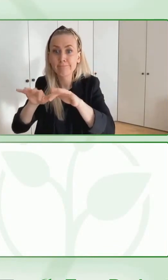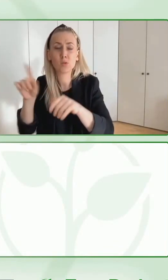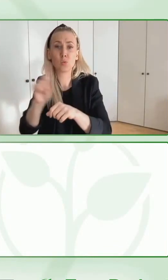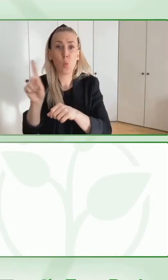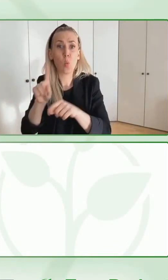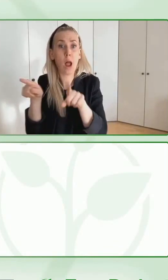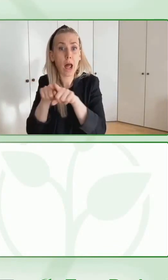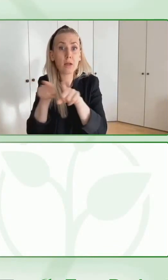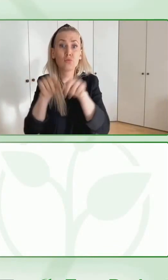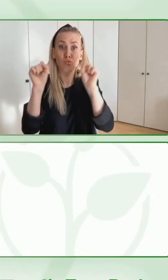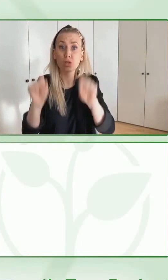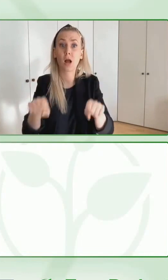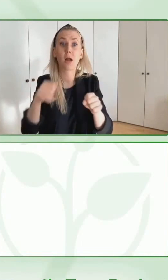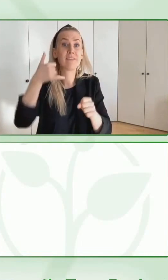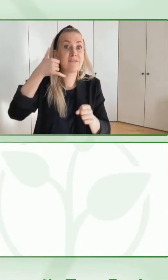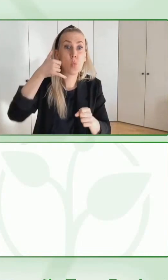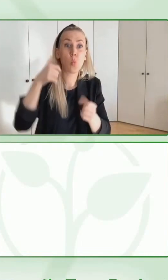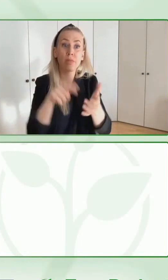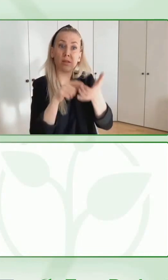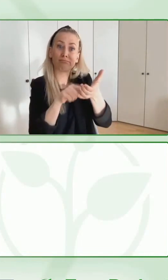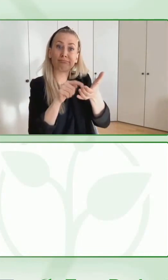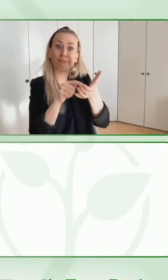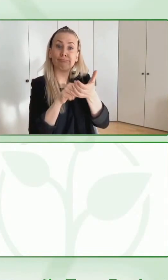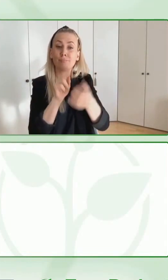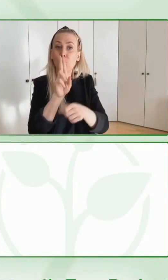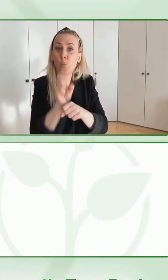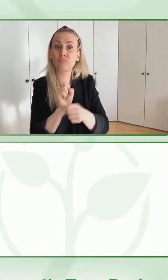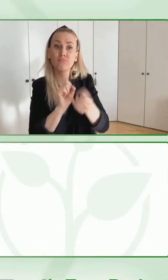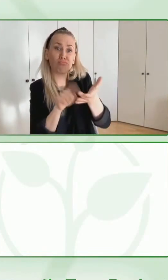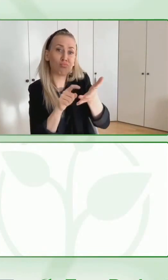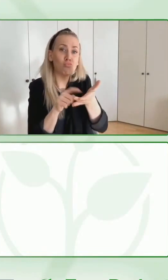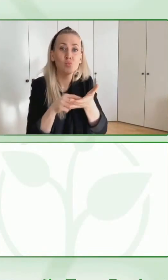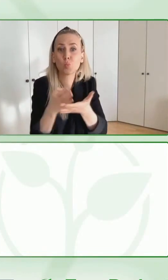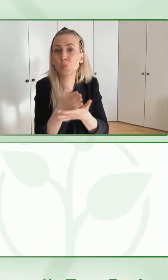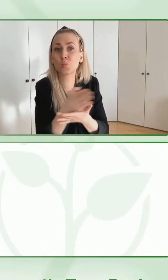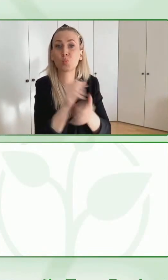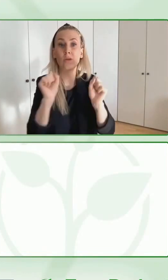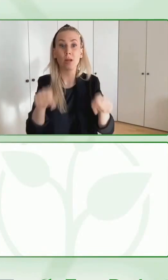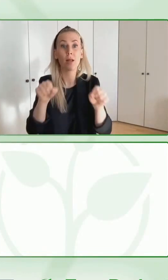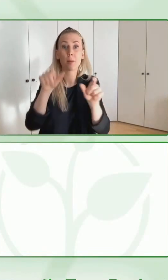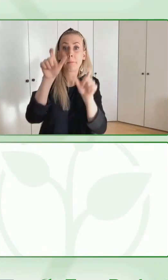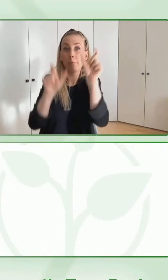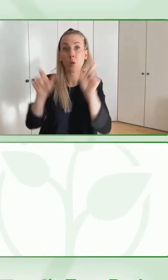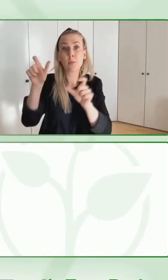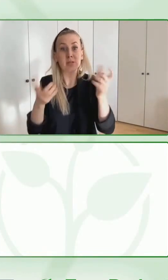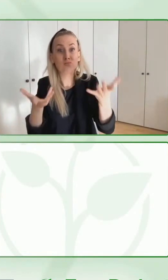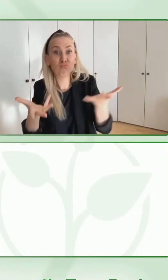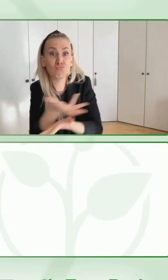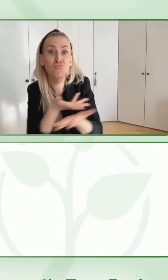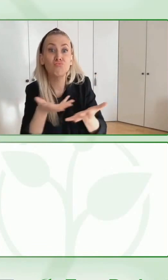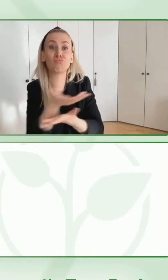and responsible attitudes towards sexuality for people with disabilities.